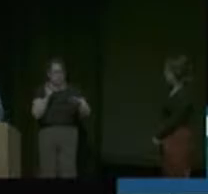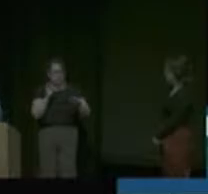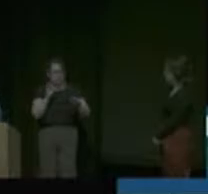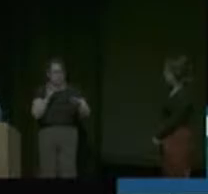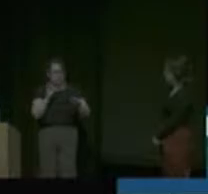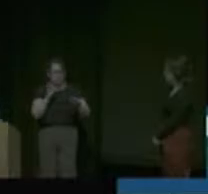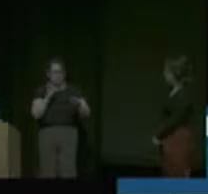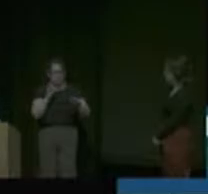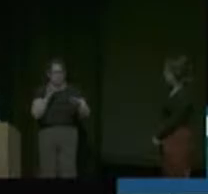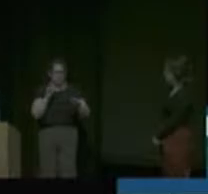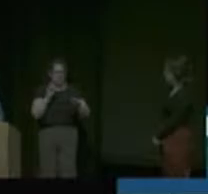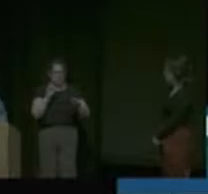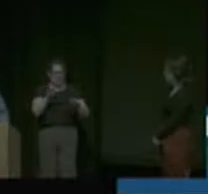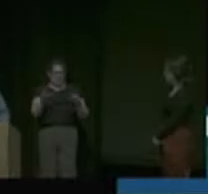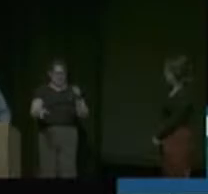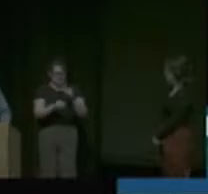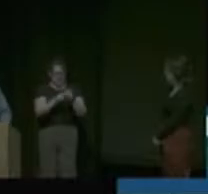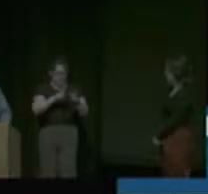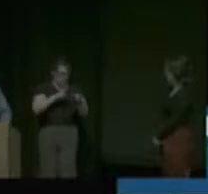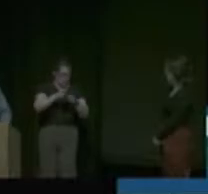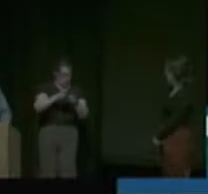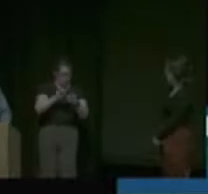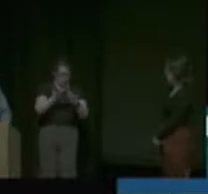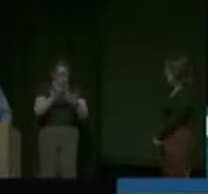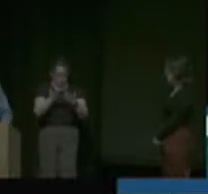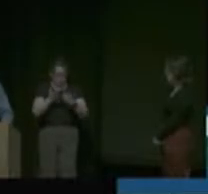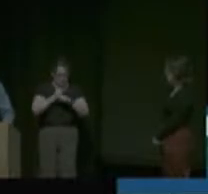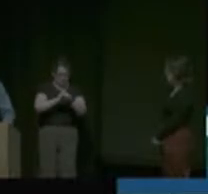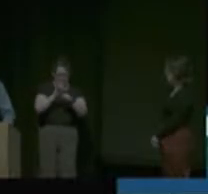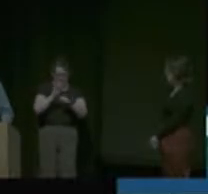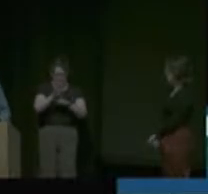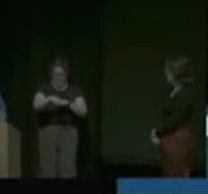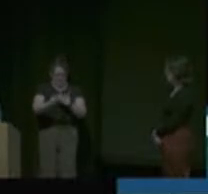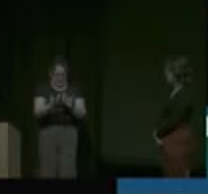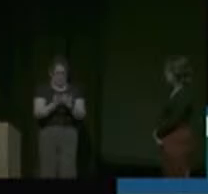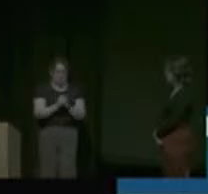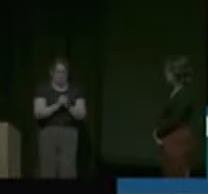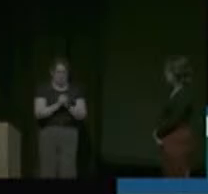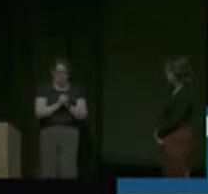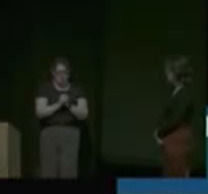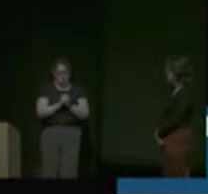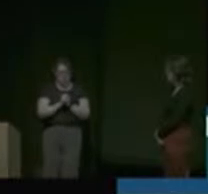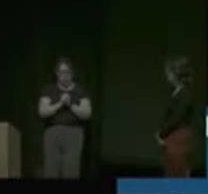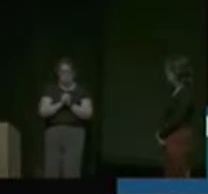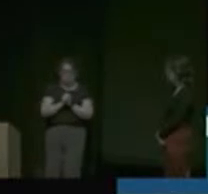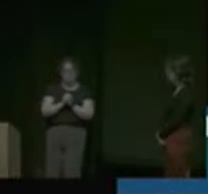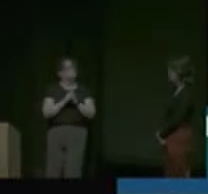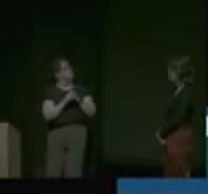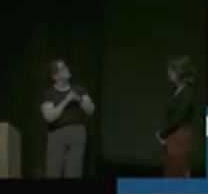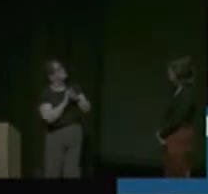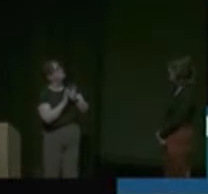turbidity curtain or any controls needed, you know, as the monitoring goes on.